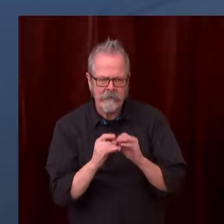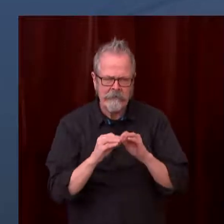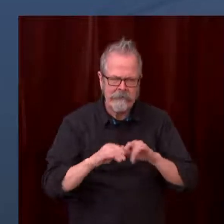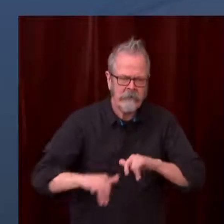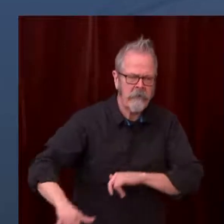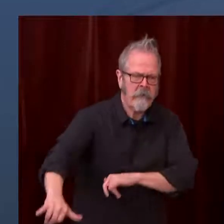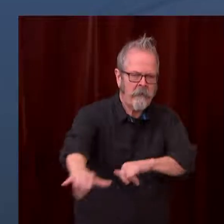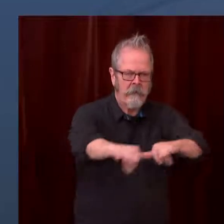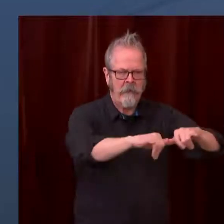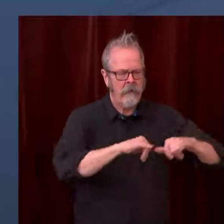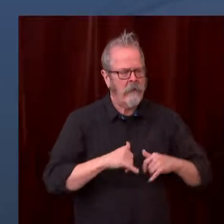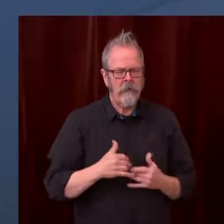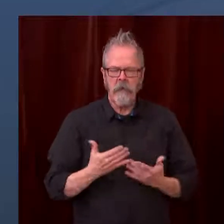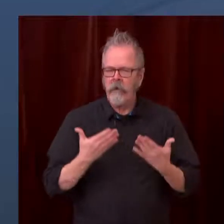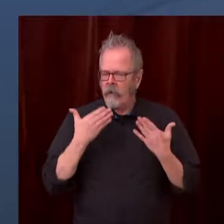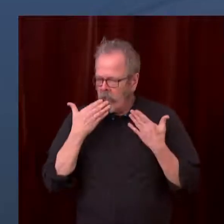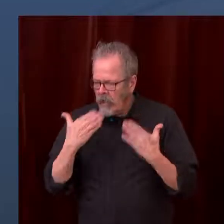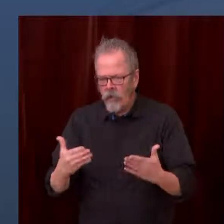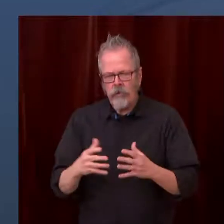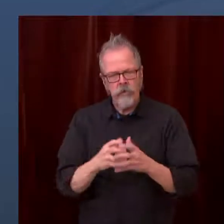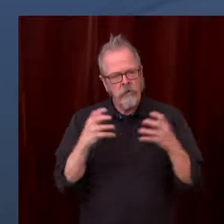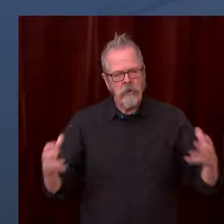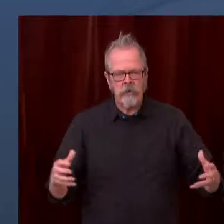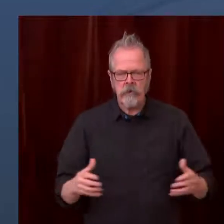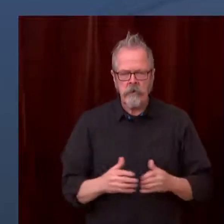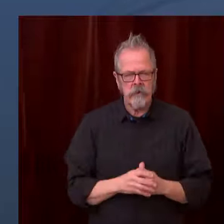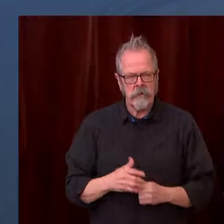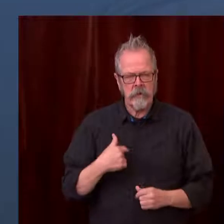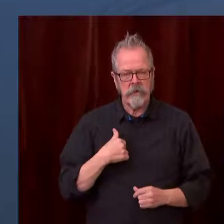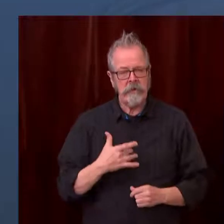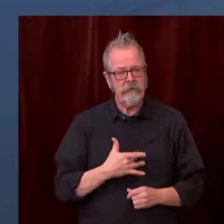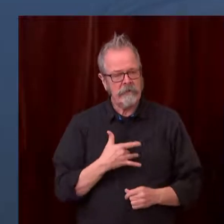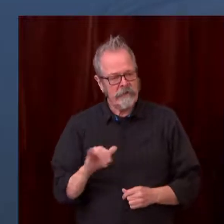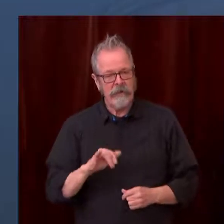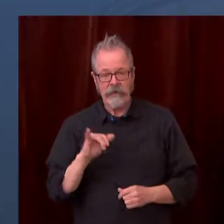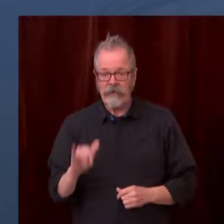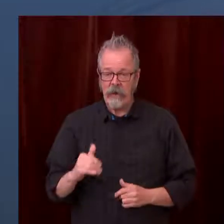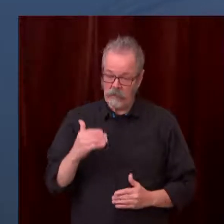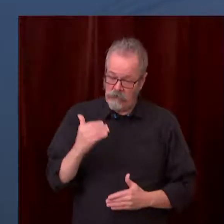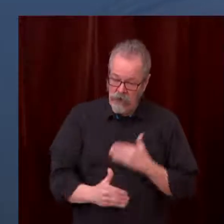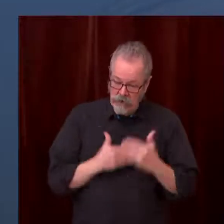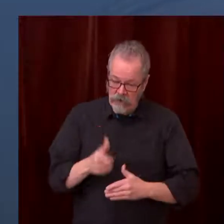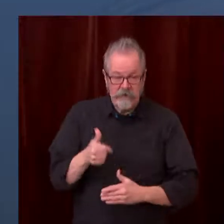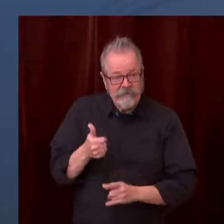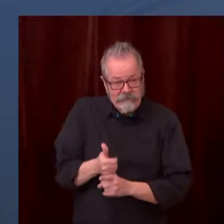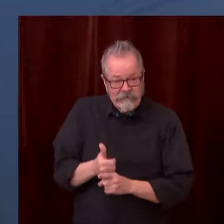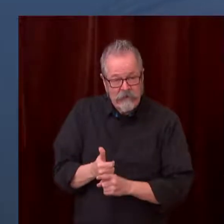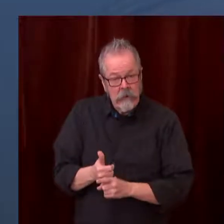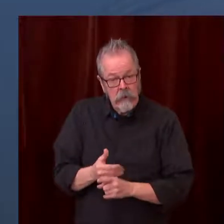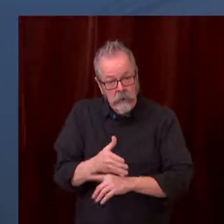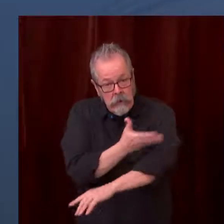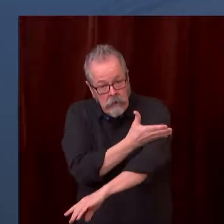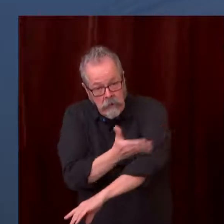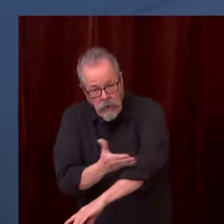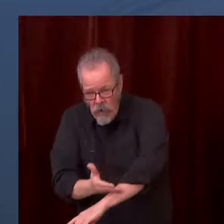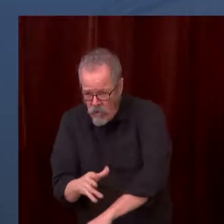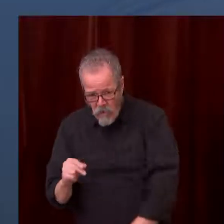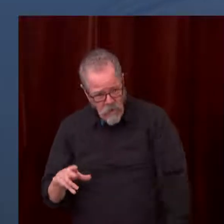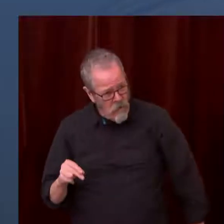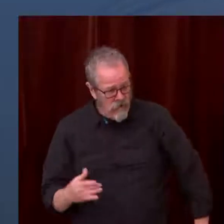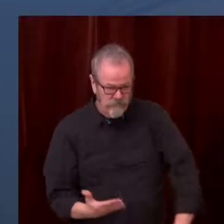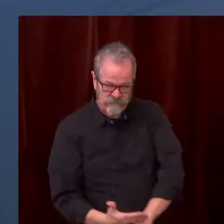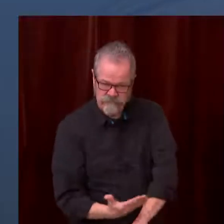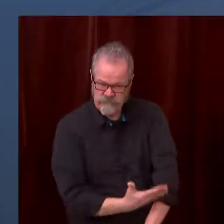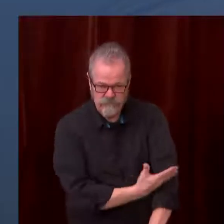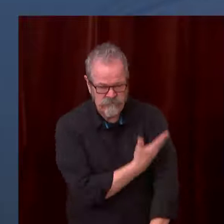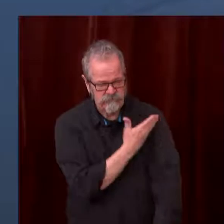much, and I just really appreciate this progress we're making. Thanks, Senator. Thanks for the work you're doing on all these issues. You said something I might take a little